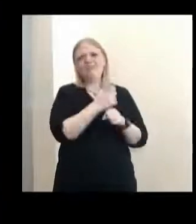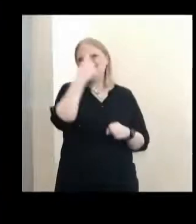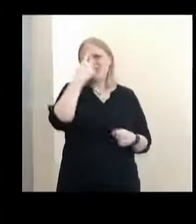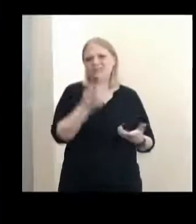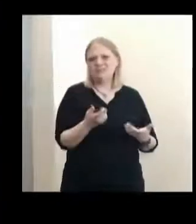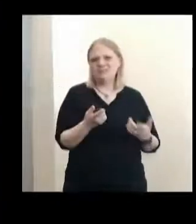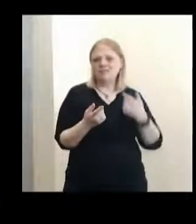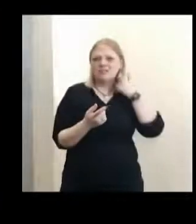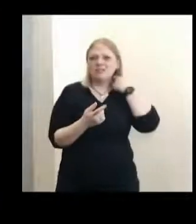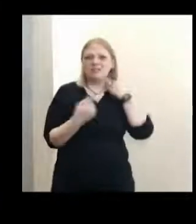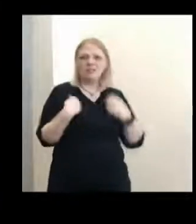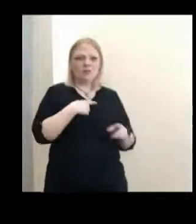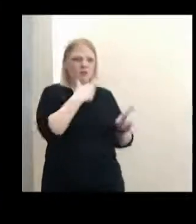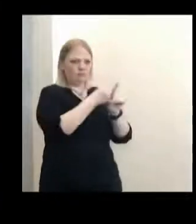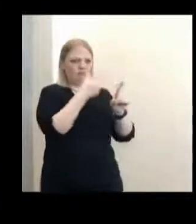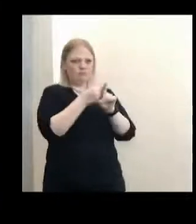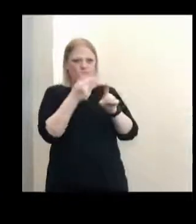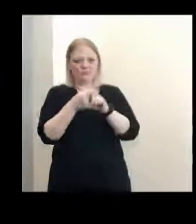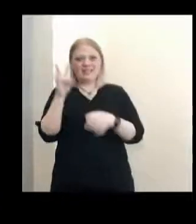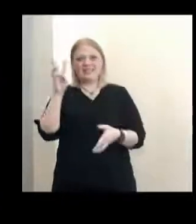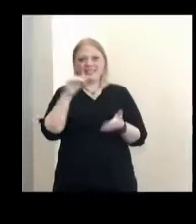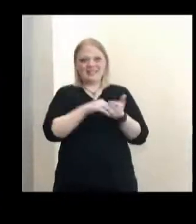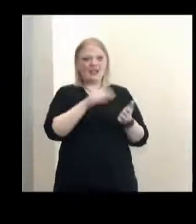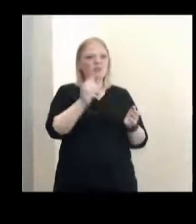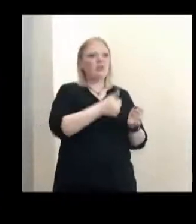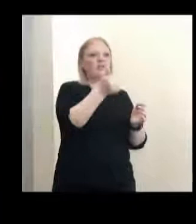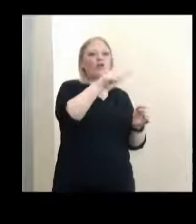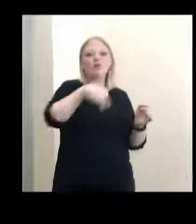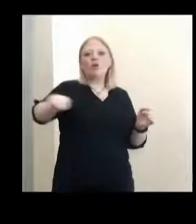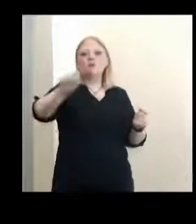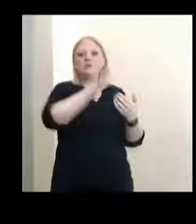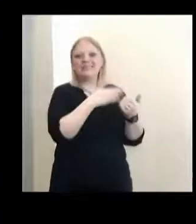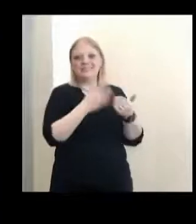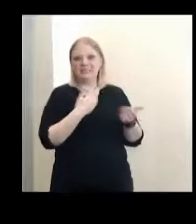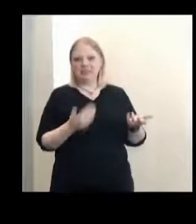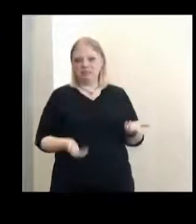distribute 6,000 doses at our other sites easily, no problem.